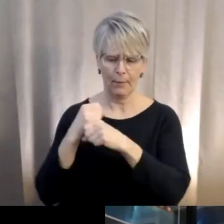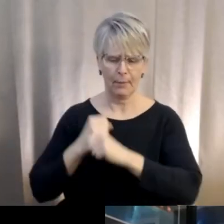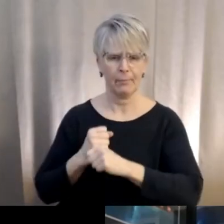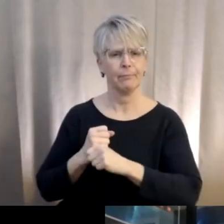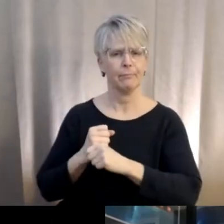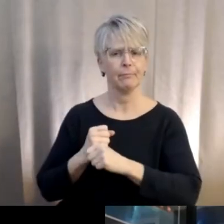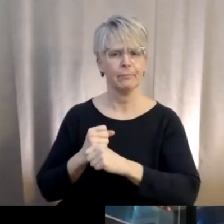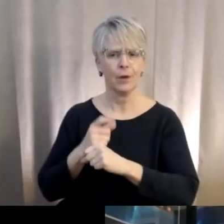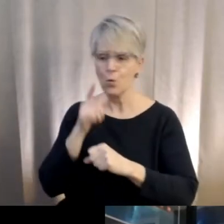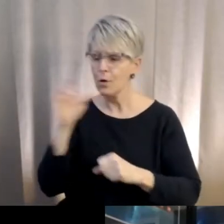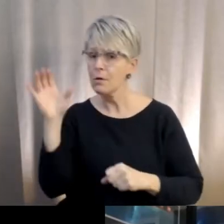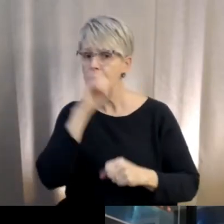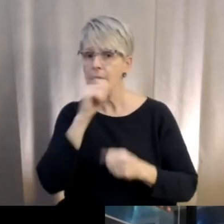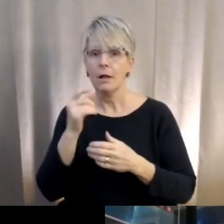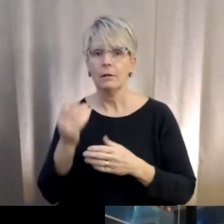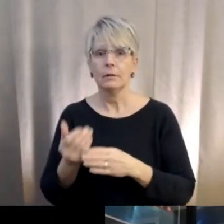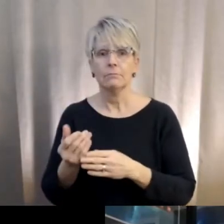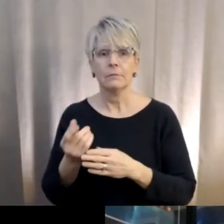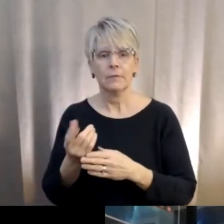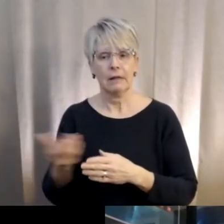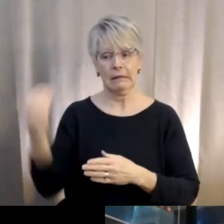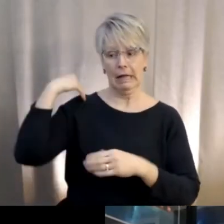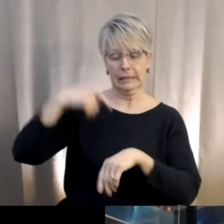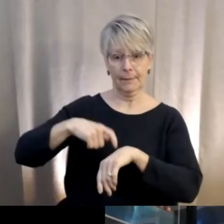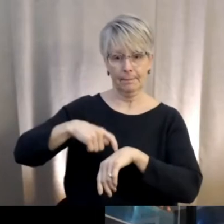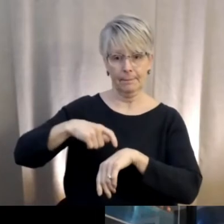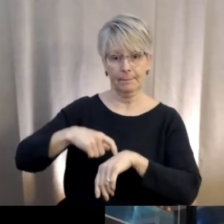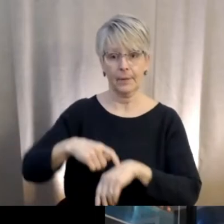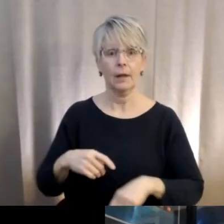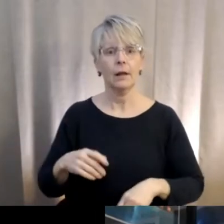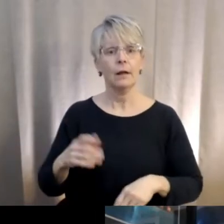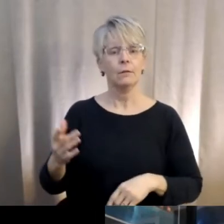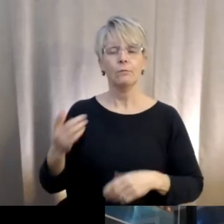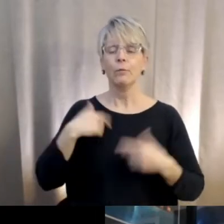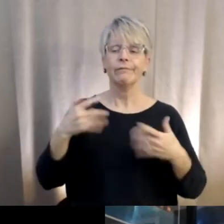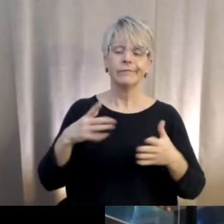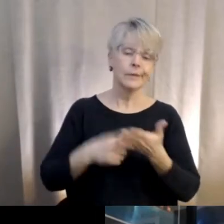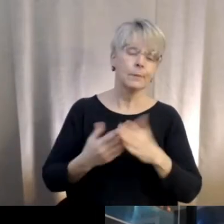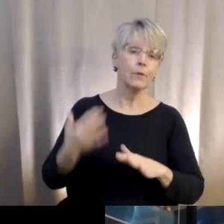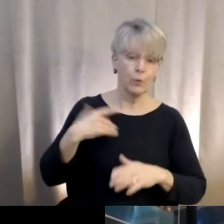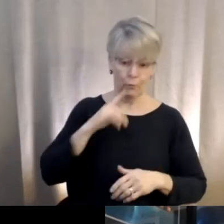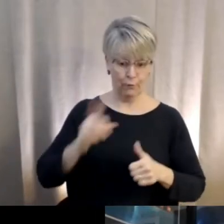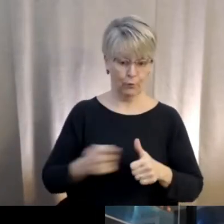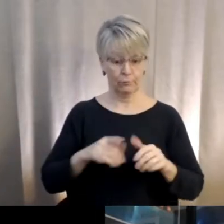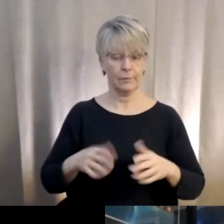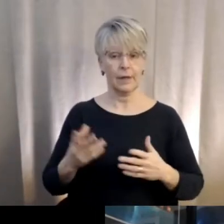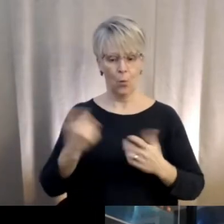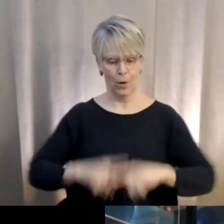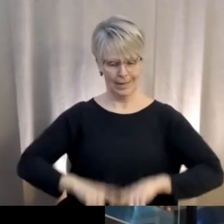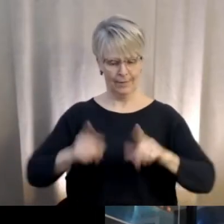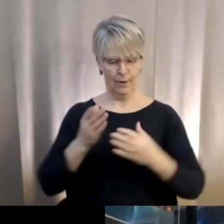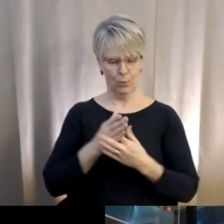for the viewers who missed the last call, some of what we discussed. Now, the first thing being the differences